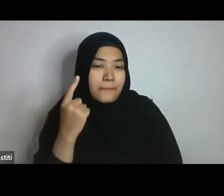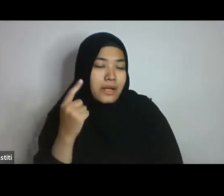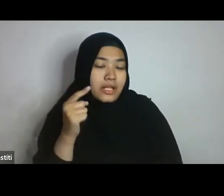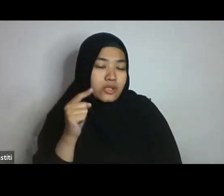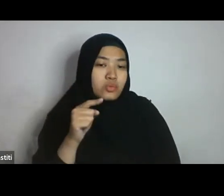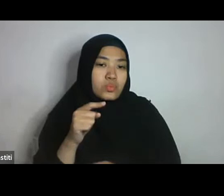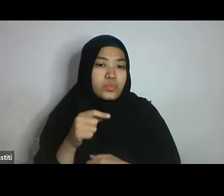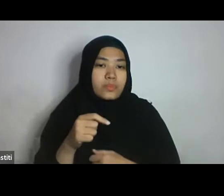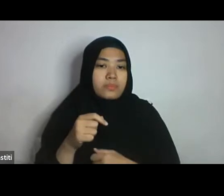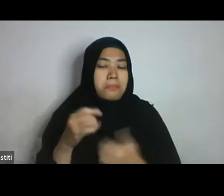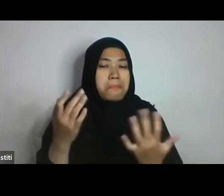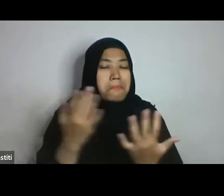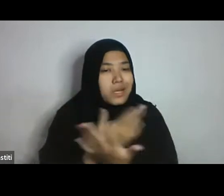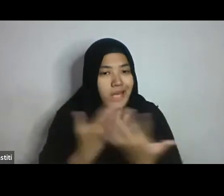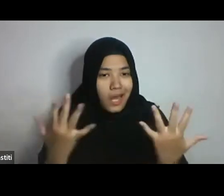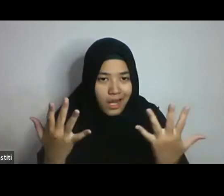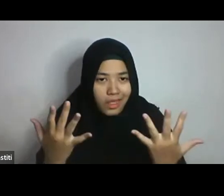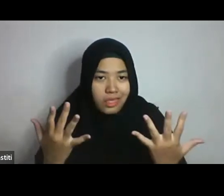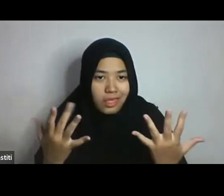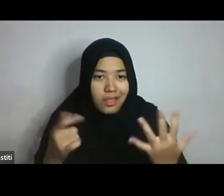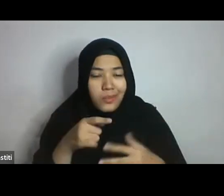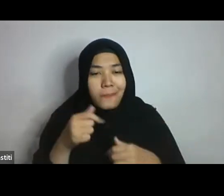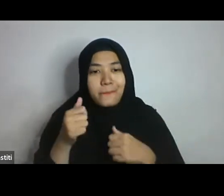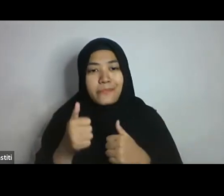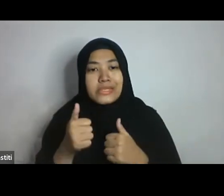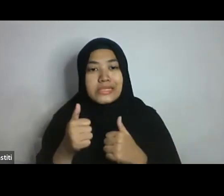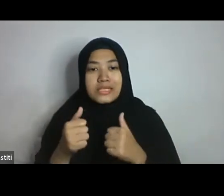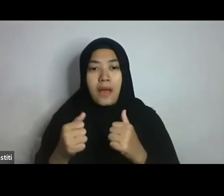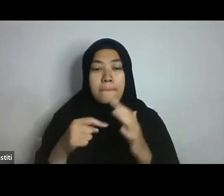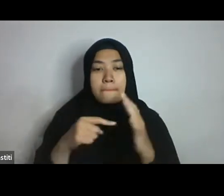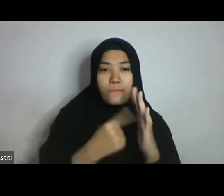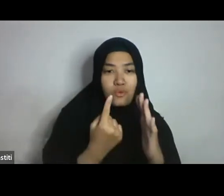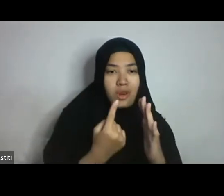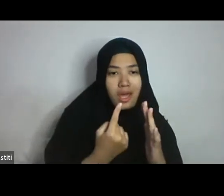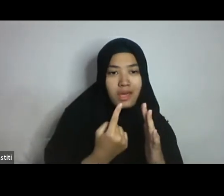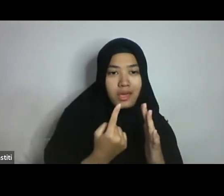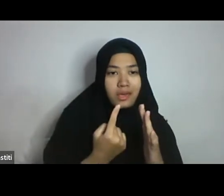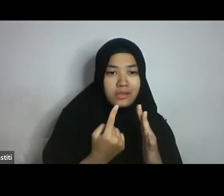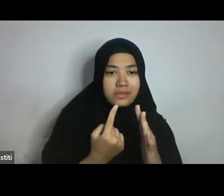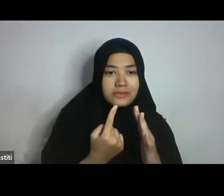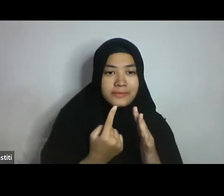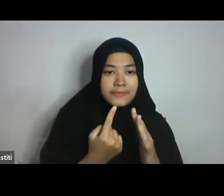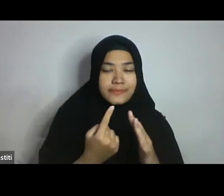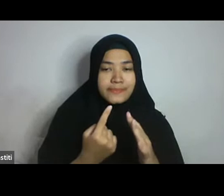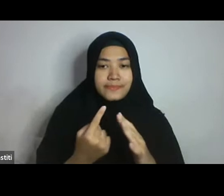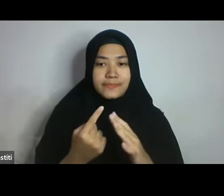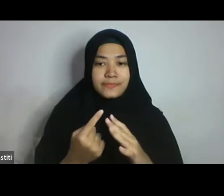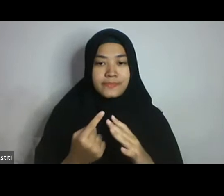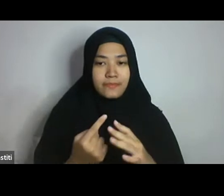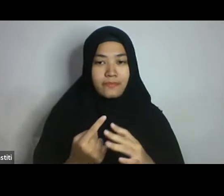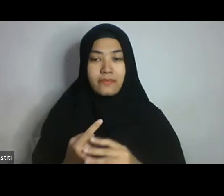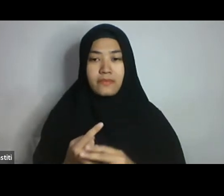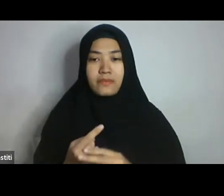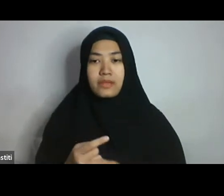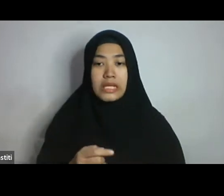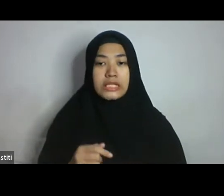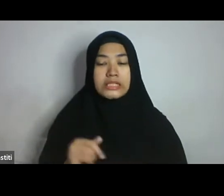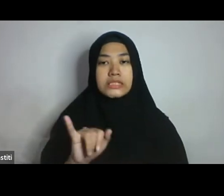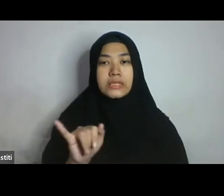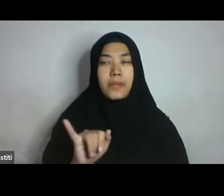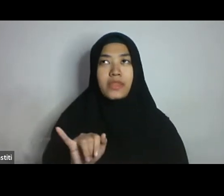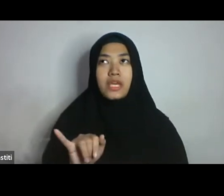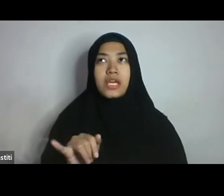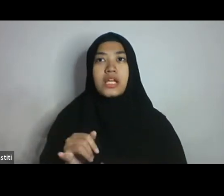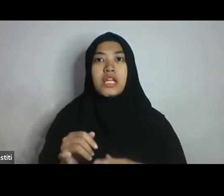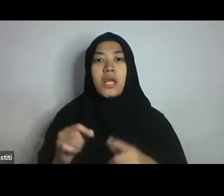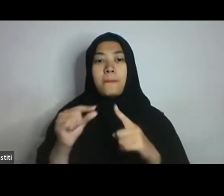local puskesmas, initiate new programs. There is a great example in Kebumen.